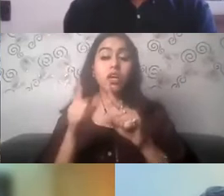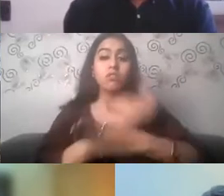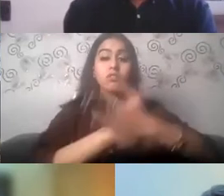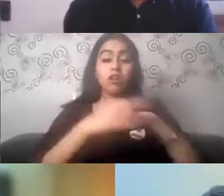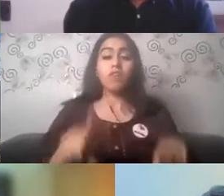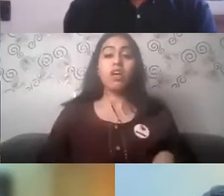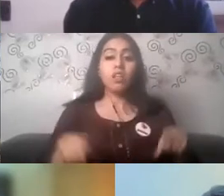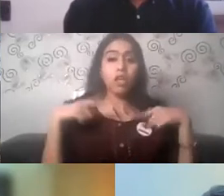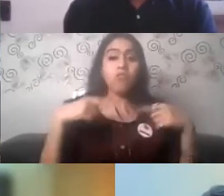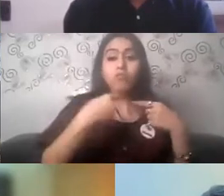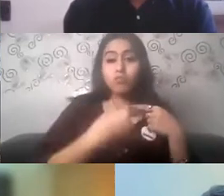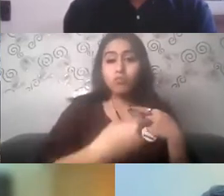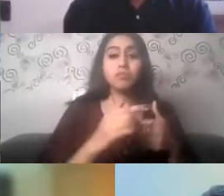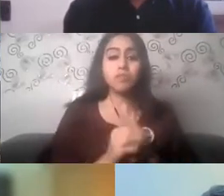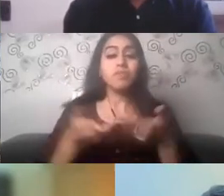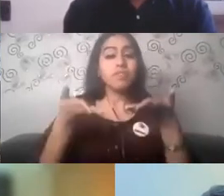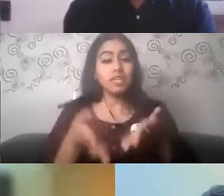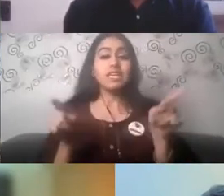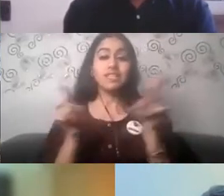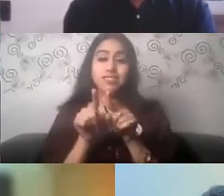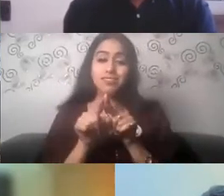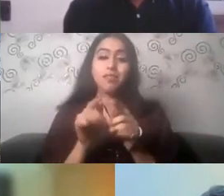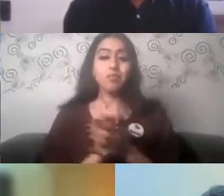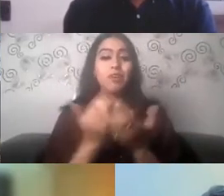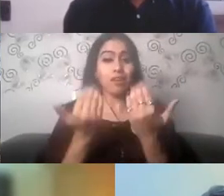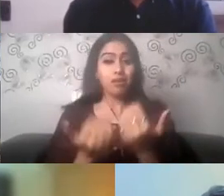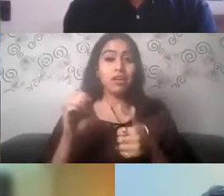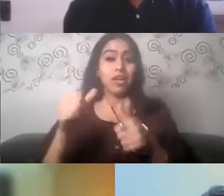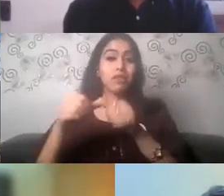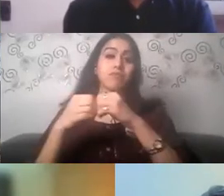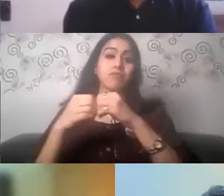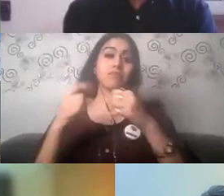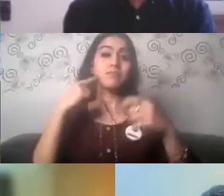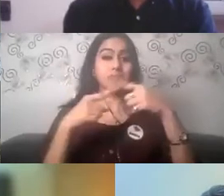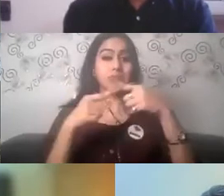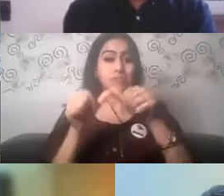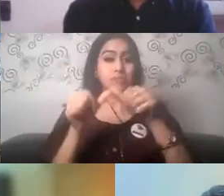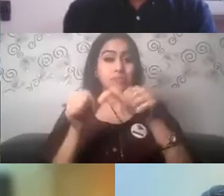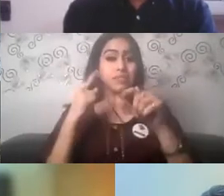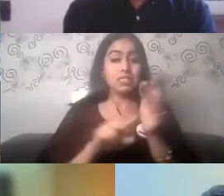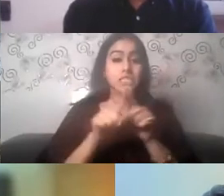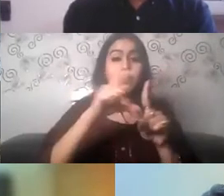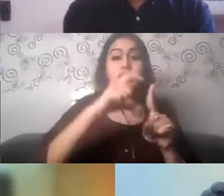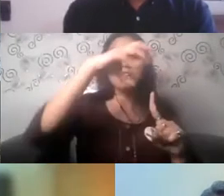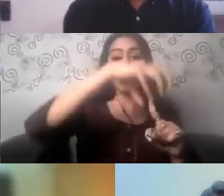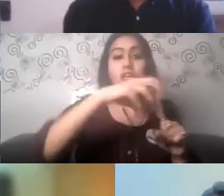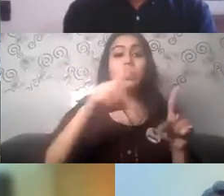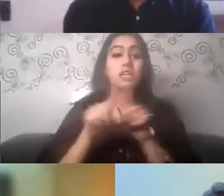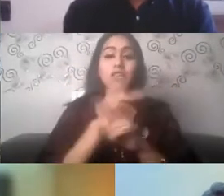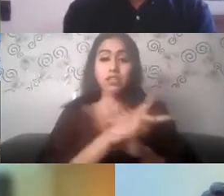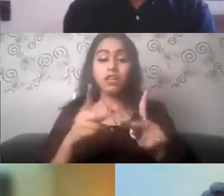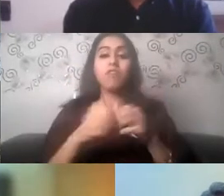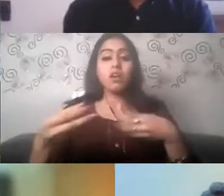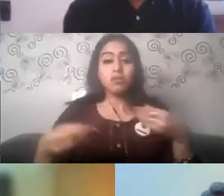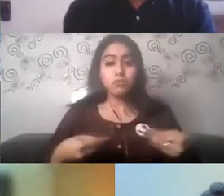lives. So here, can we influence the cabinet office? Can we work with the Department for Business, Energy,